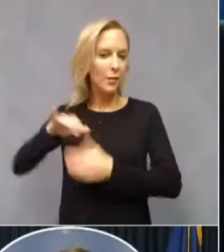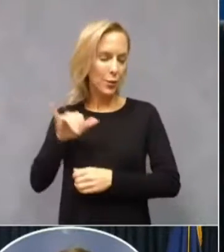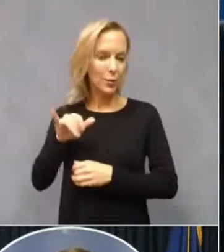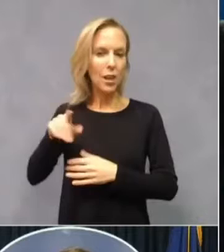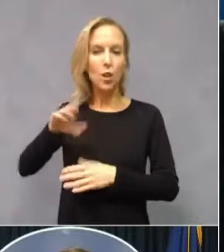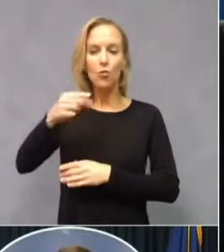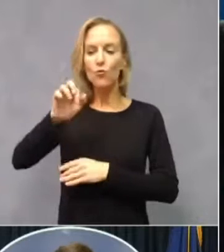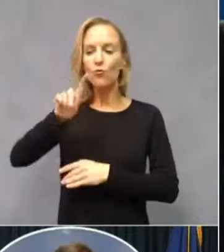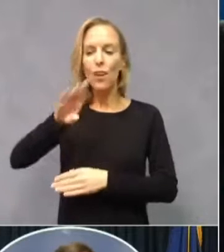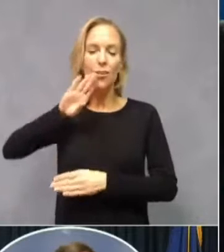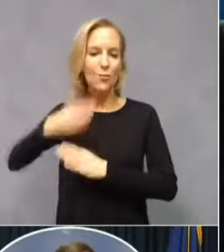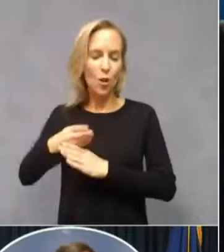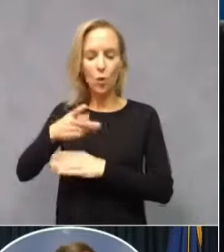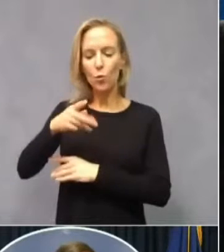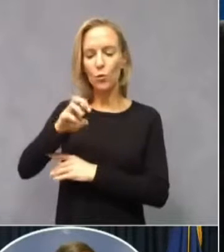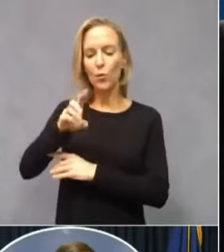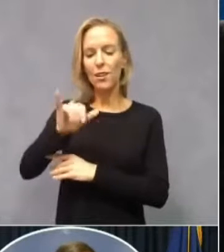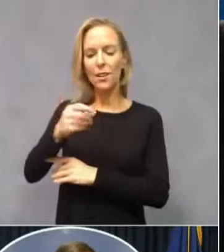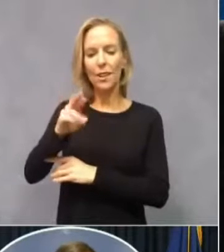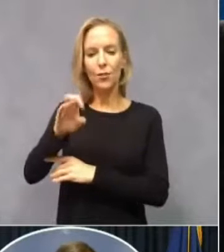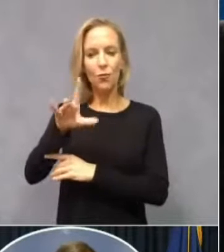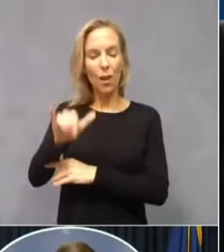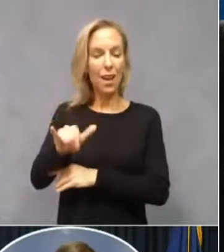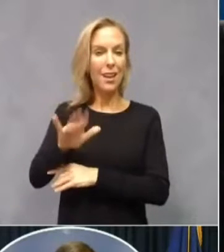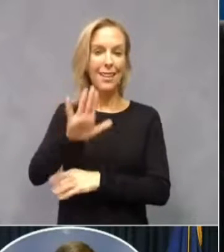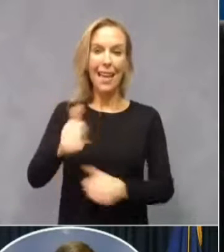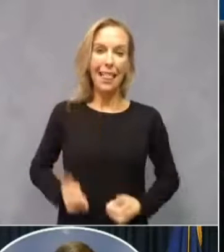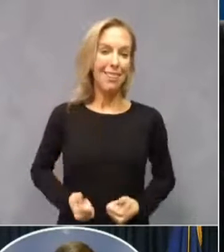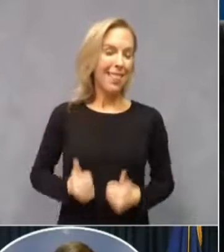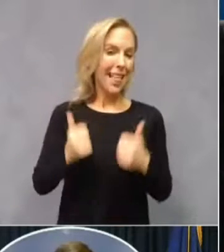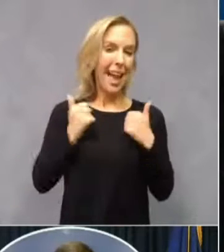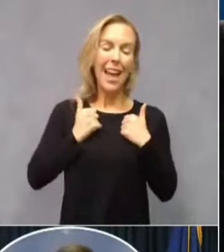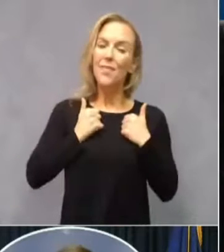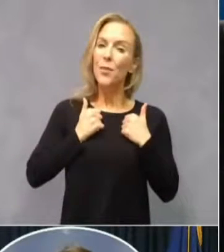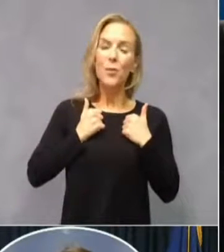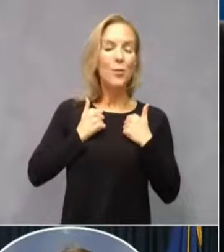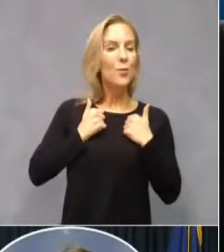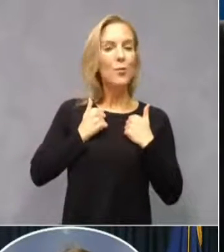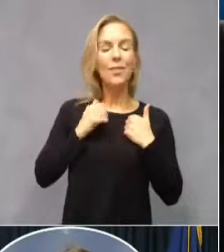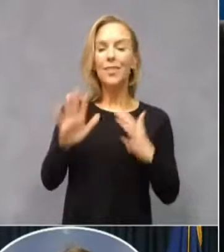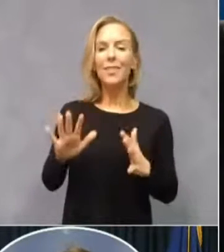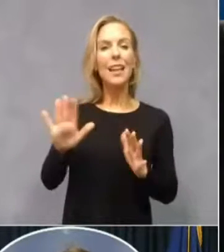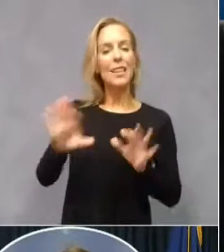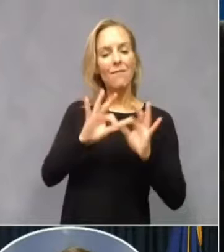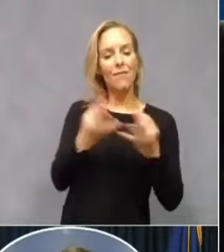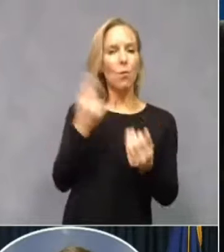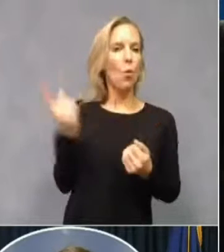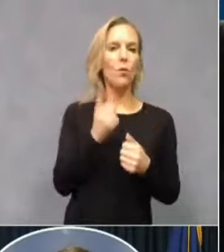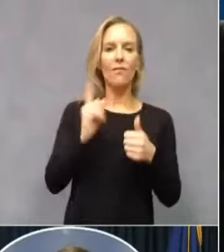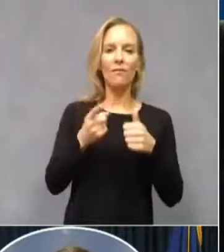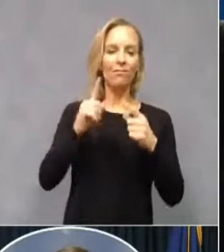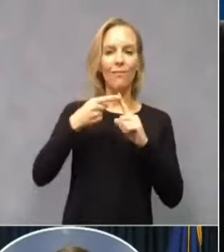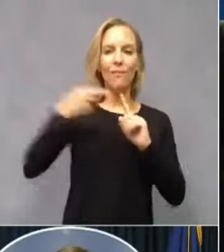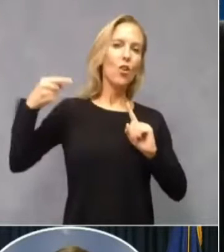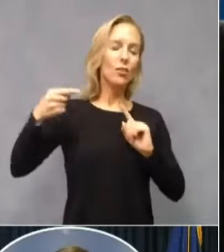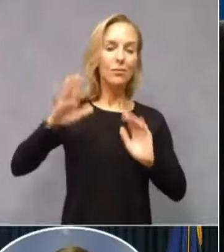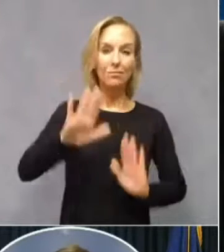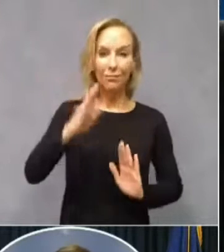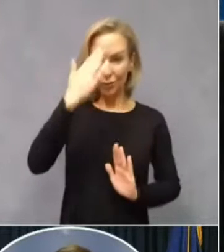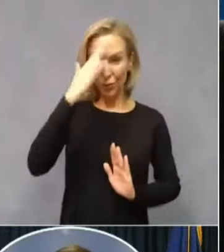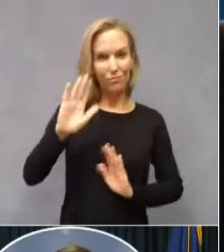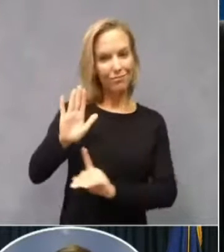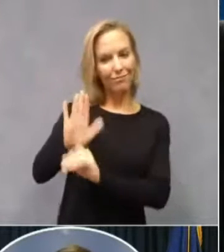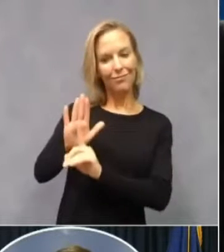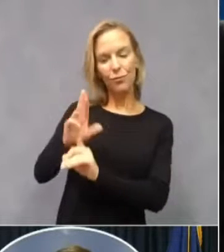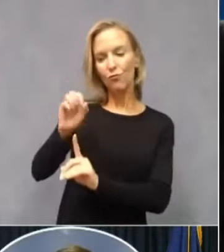Riley. Nothing in his life came before family. But if you know Rob, you knew his heart was